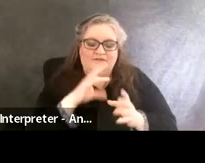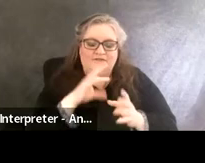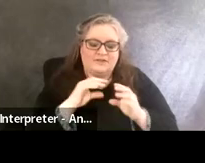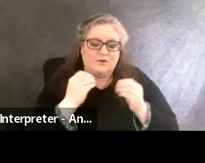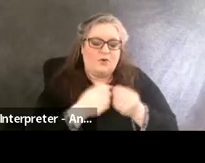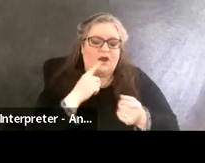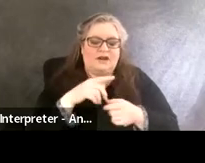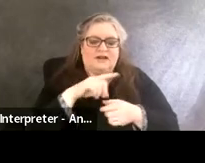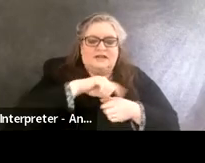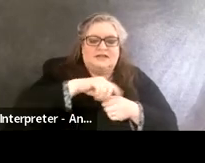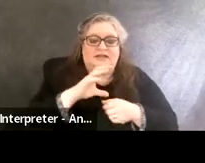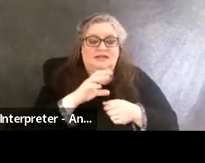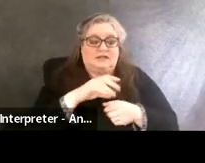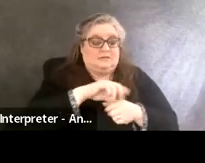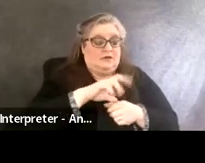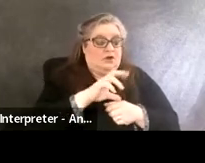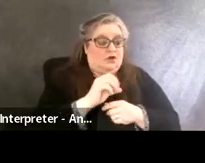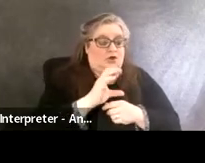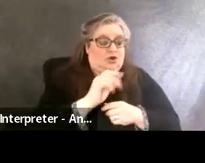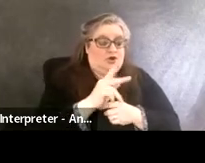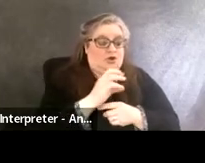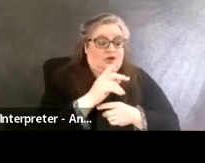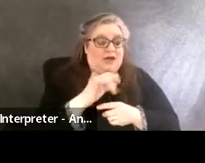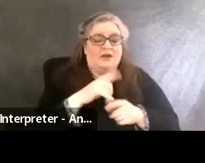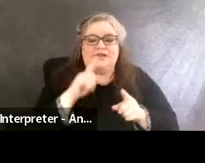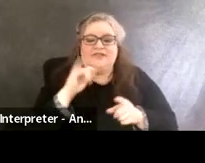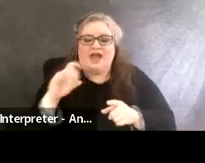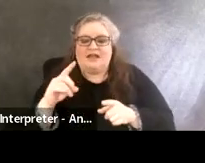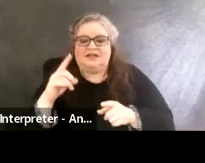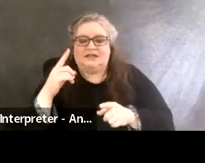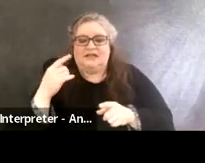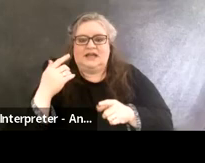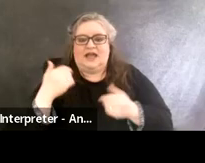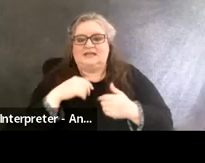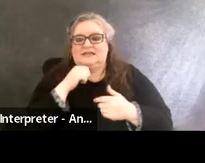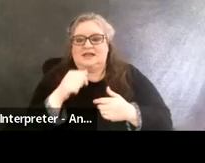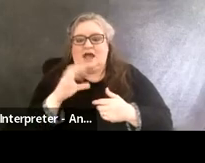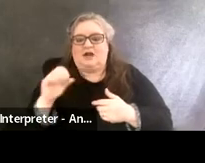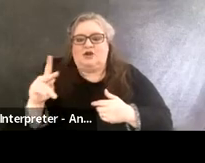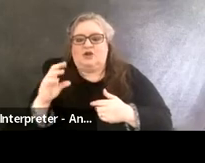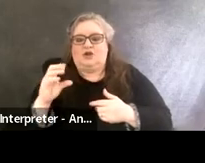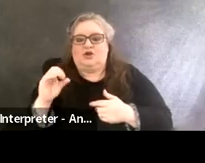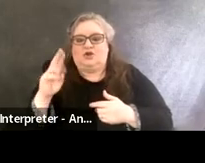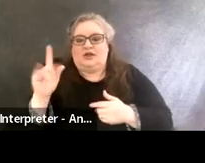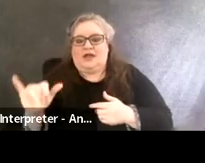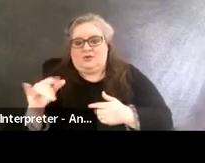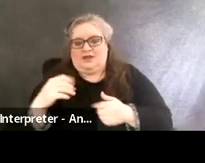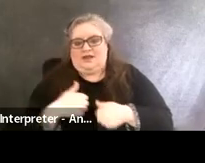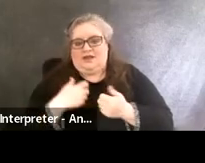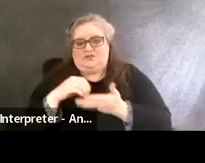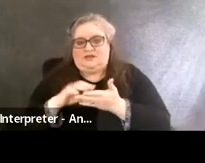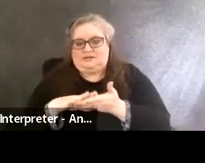located in suburban Cook County, but the ID used for the application has a non-Cook County address.